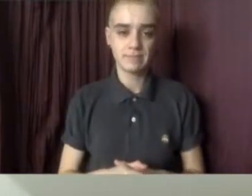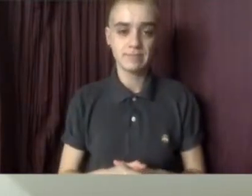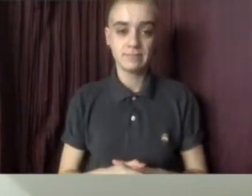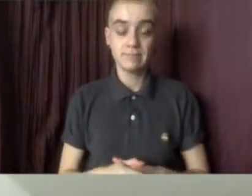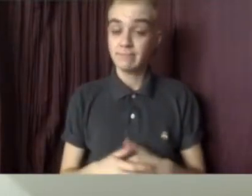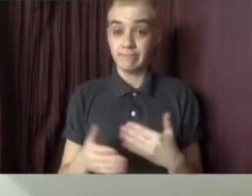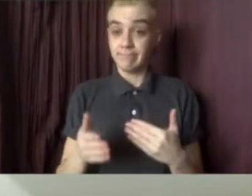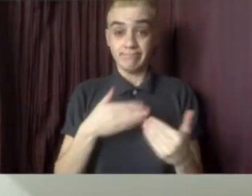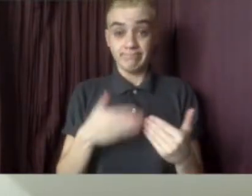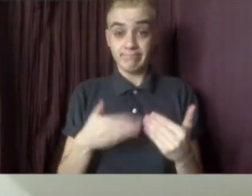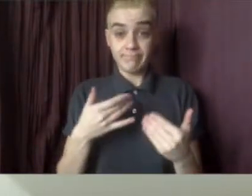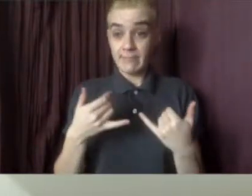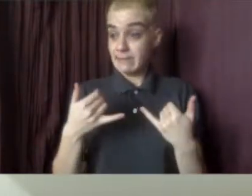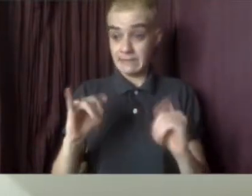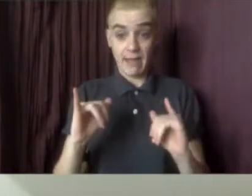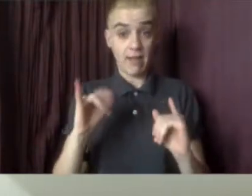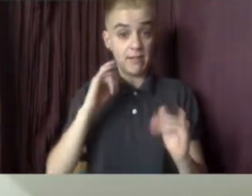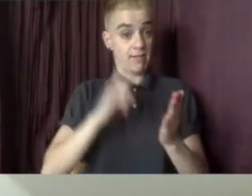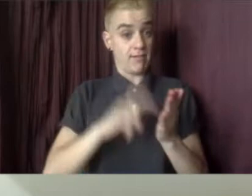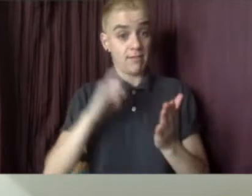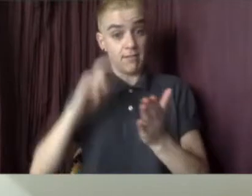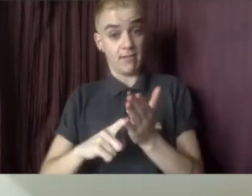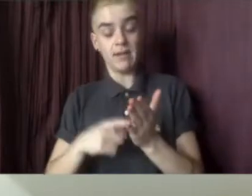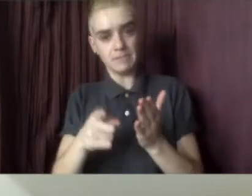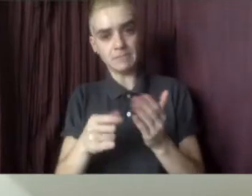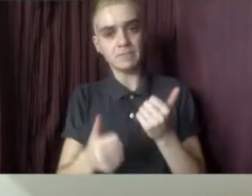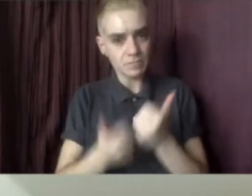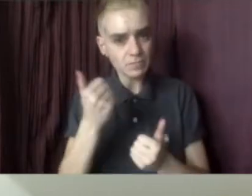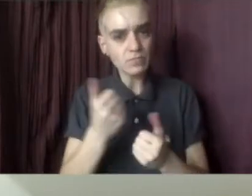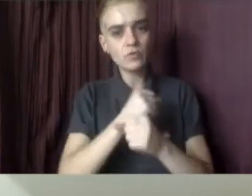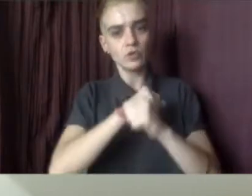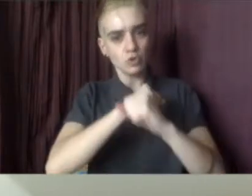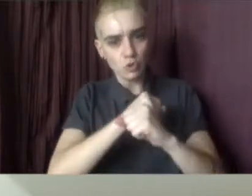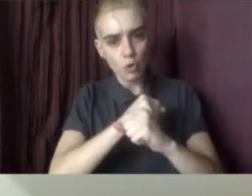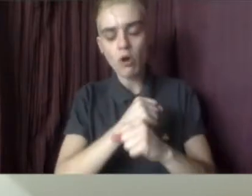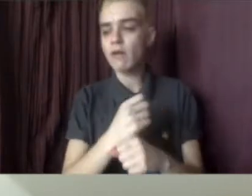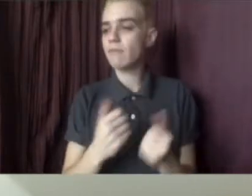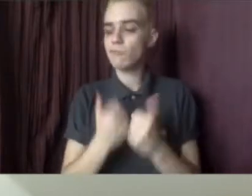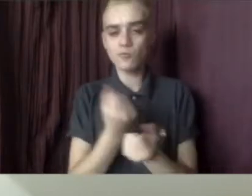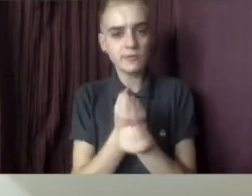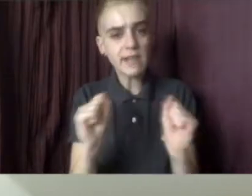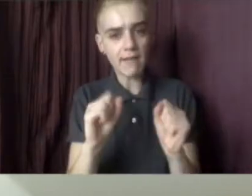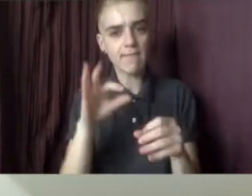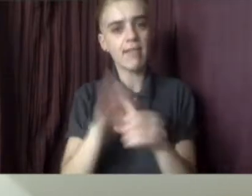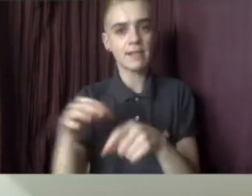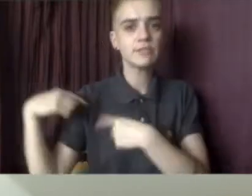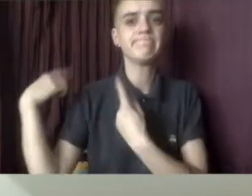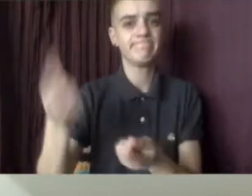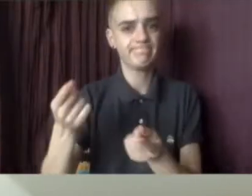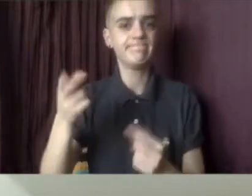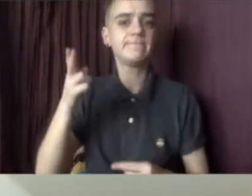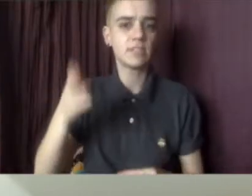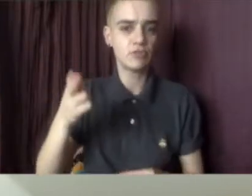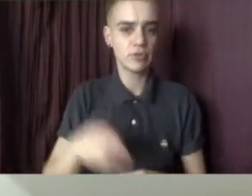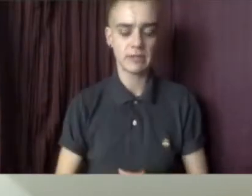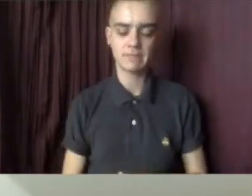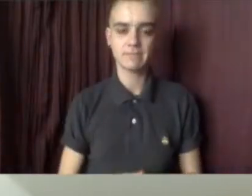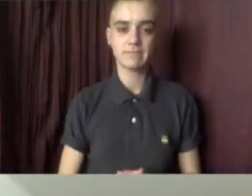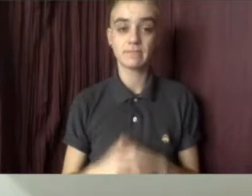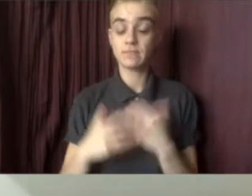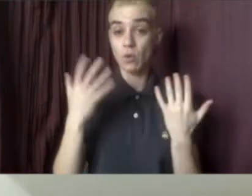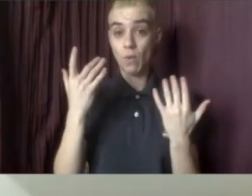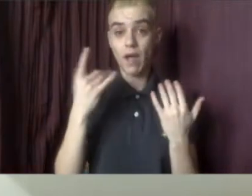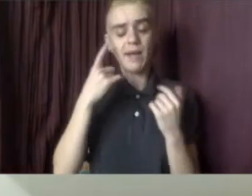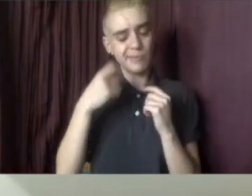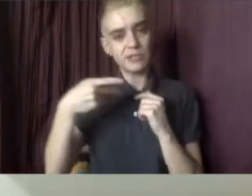many first-time poll workers, something I signed up to do for the first time as well. So as we celebrate the high levels of